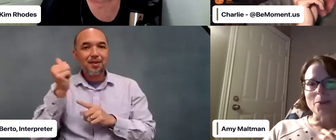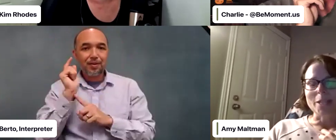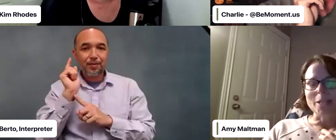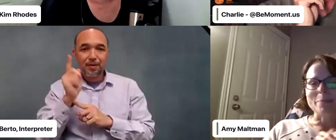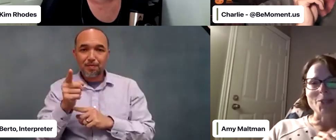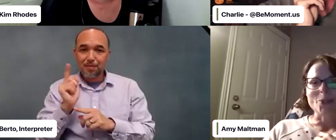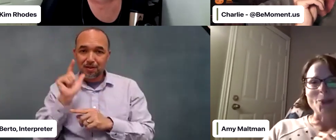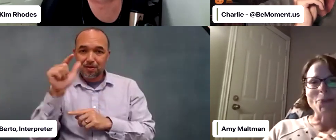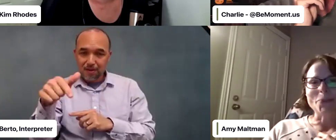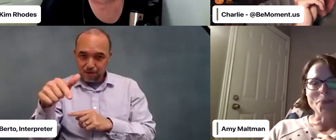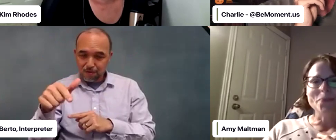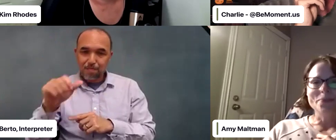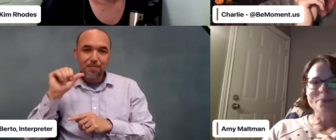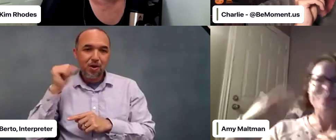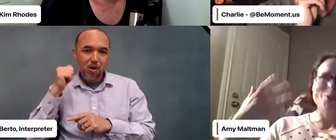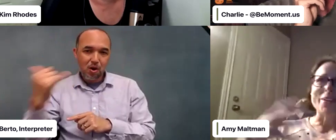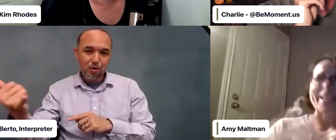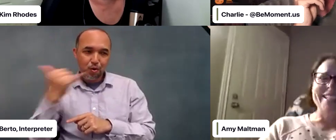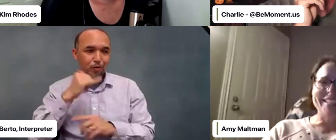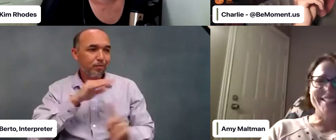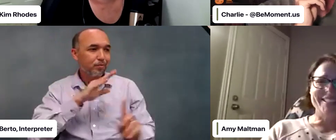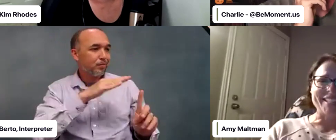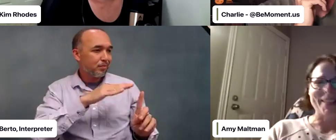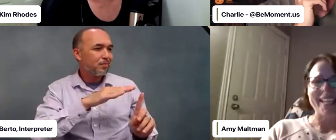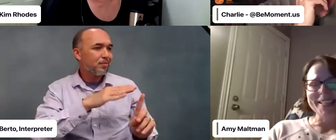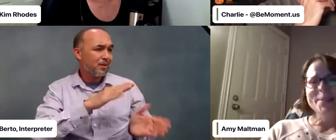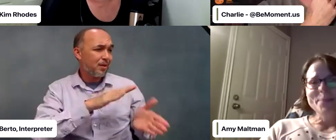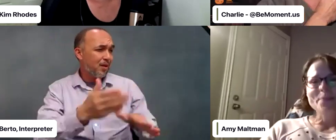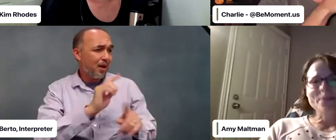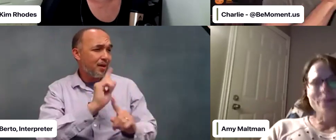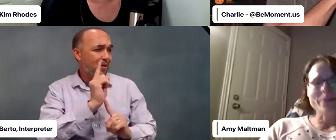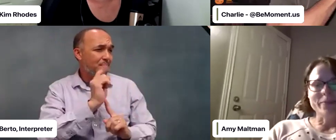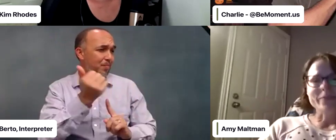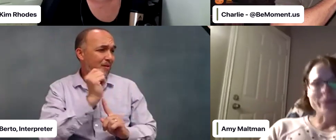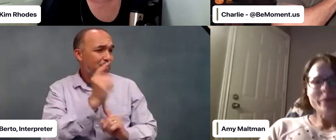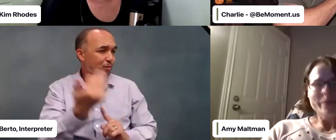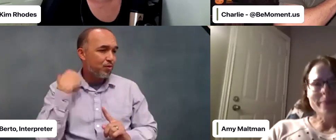away about 10 minutes ago. Right? Sorry, it still gets Yeah. me. Yeah.